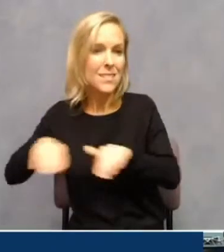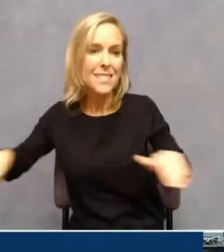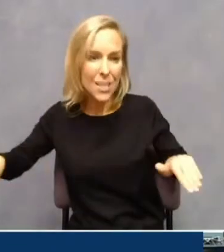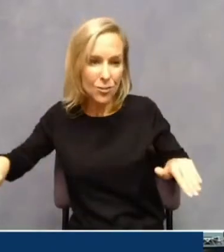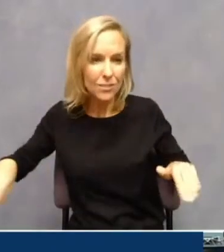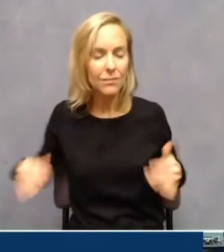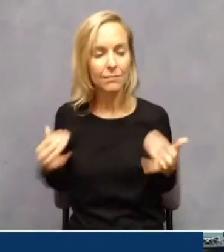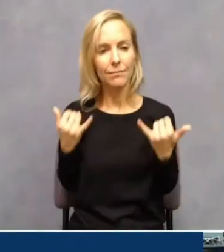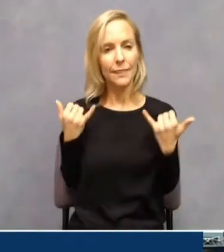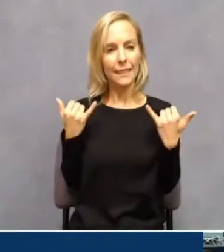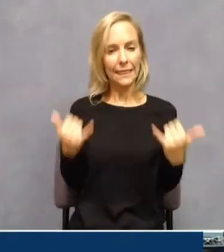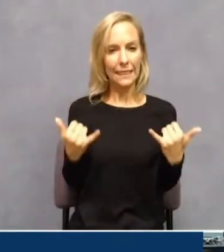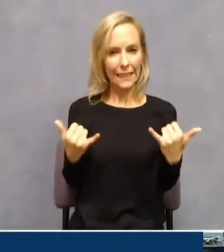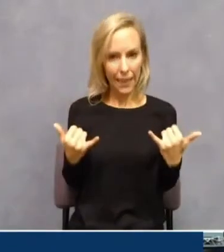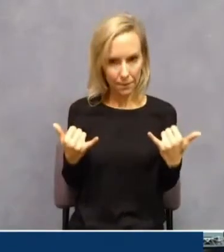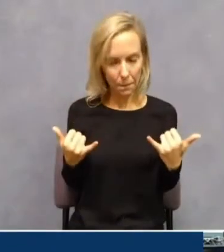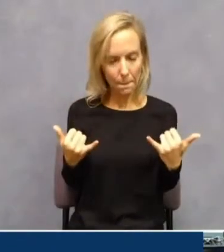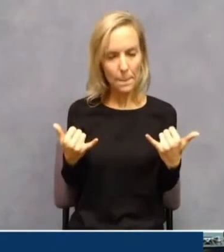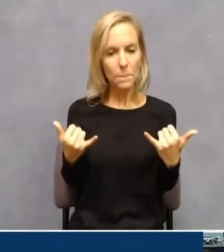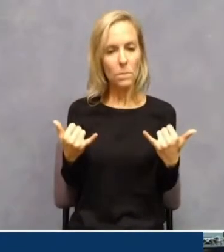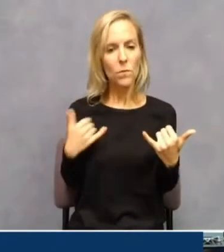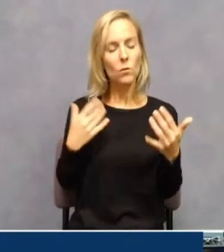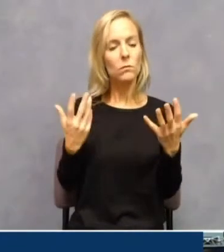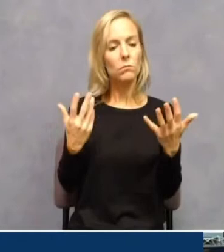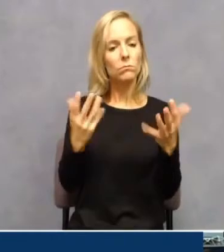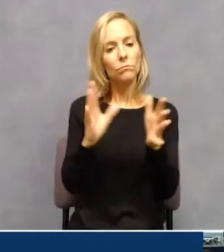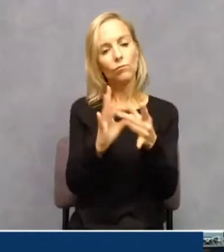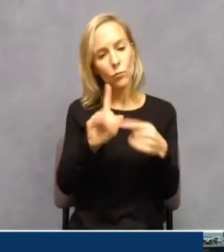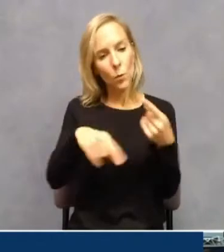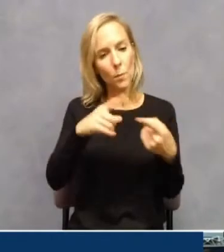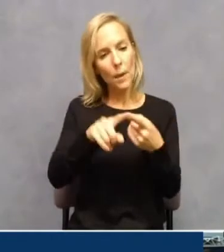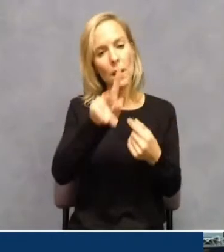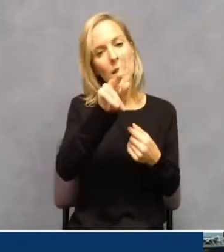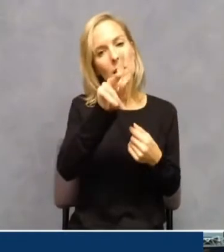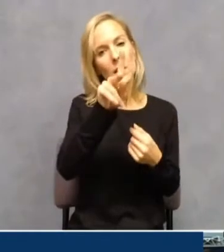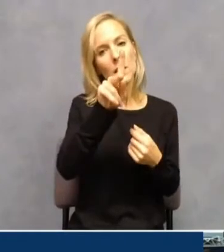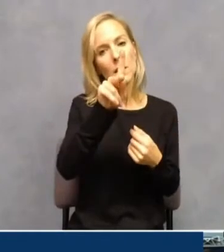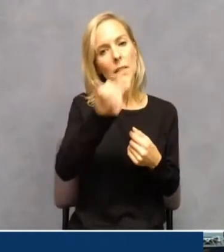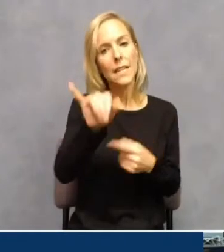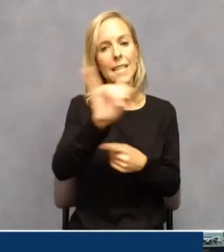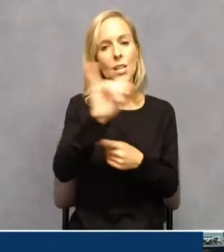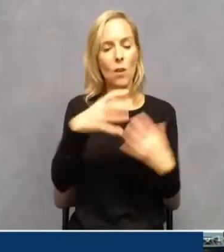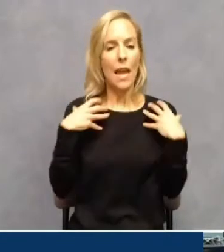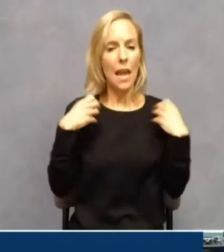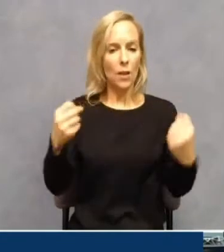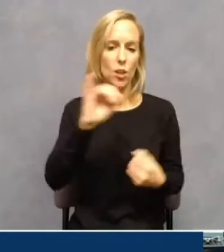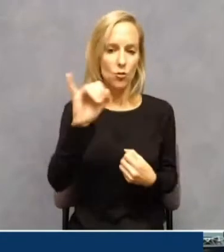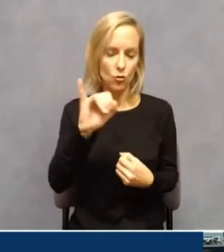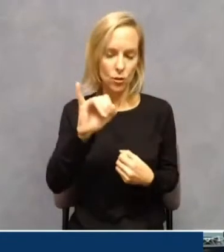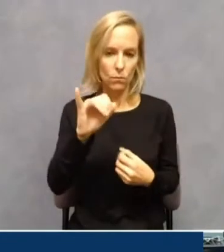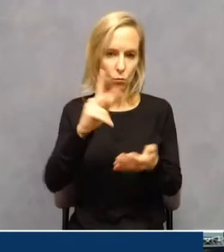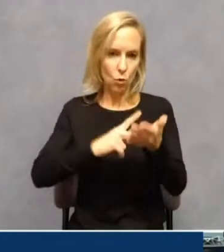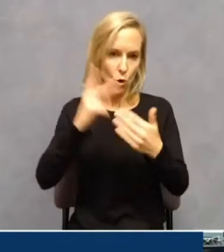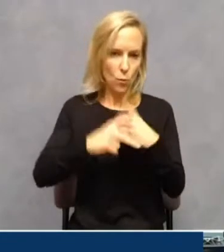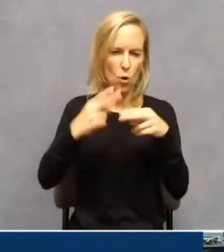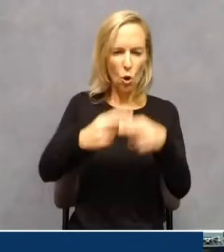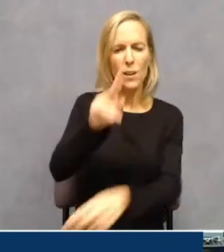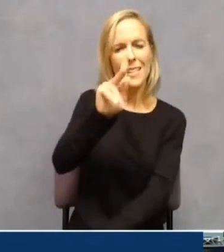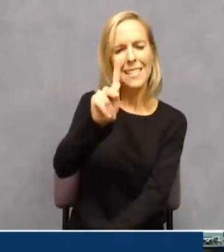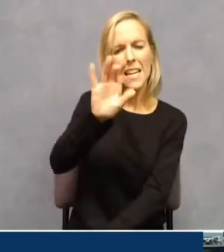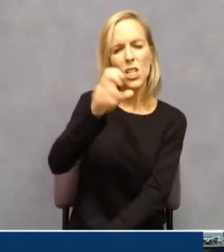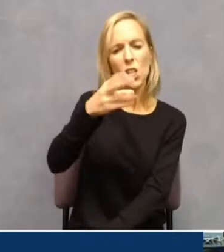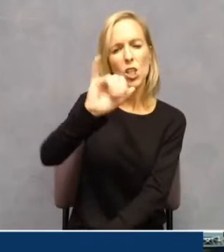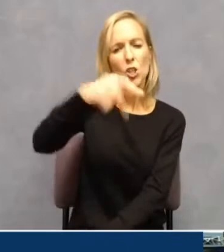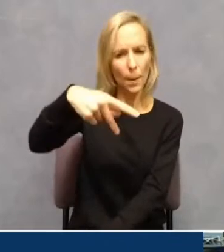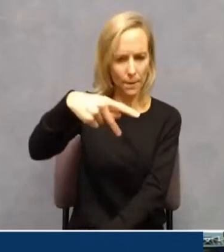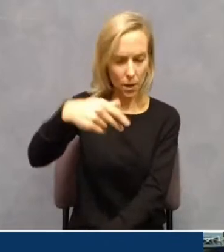about the Kentucky Children's Health Insurance Program, otherwise known as KCHIP, because we have